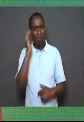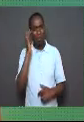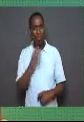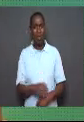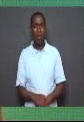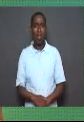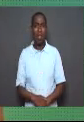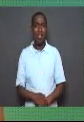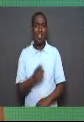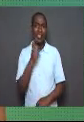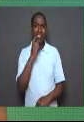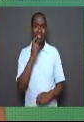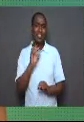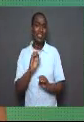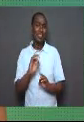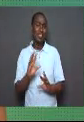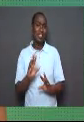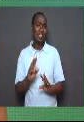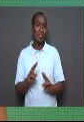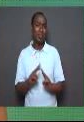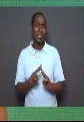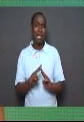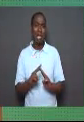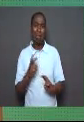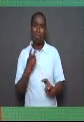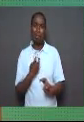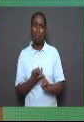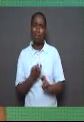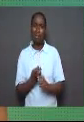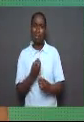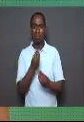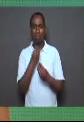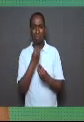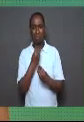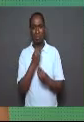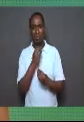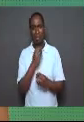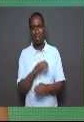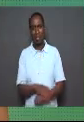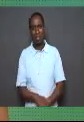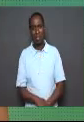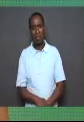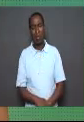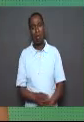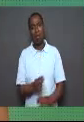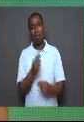without teeth, it is difficult to eat, which causes poor